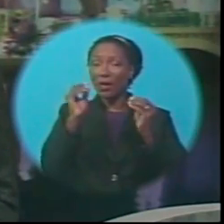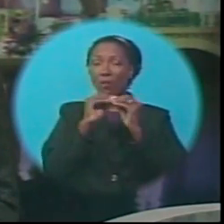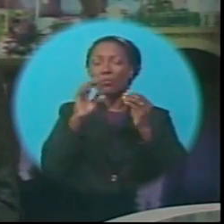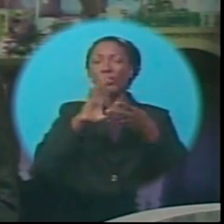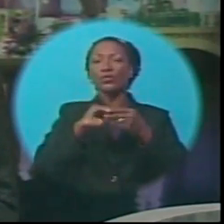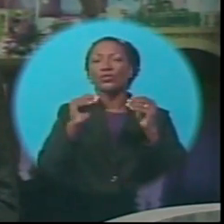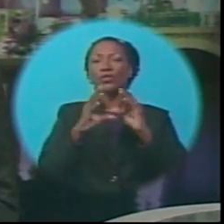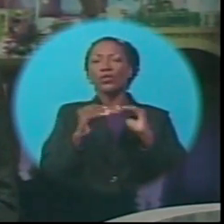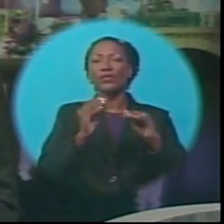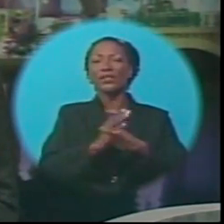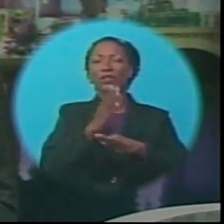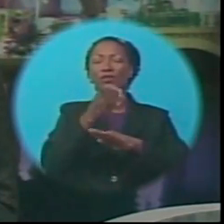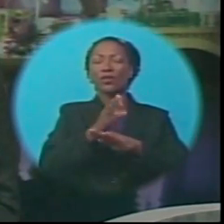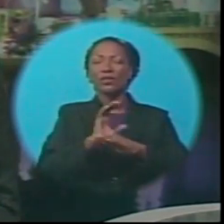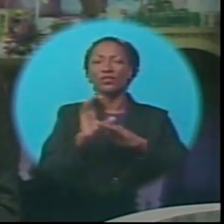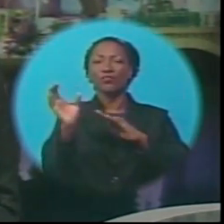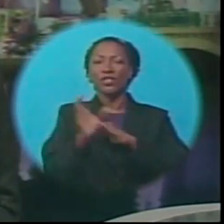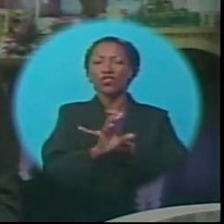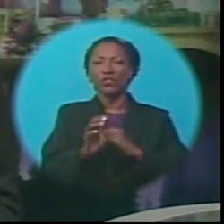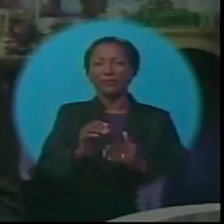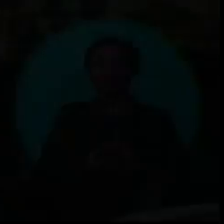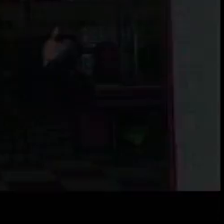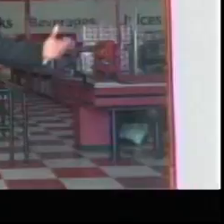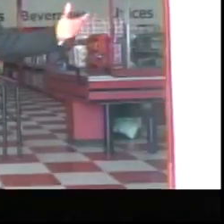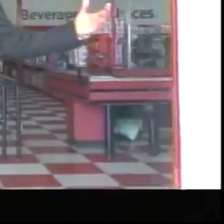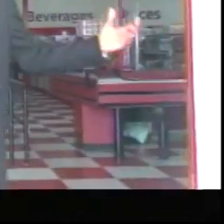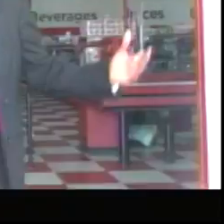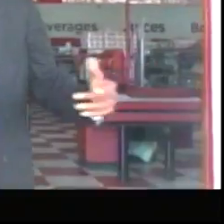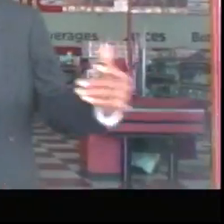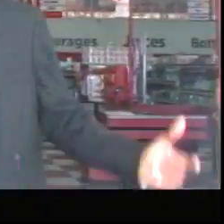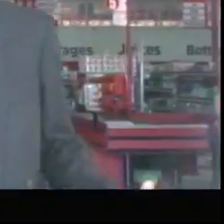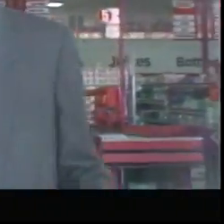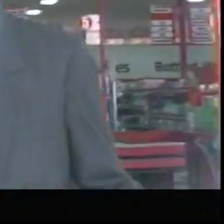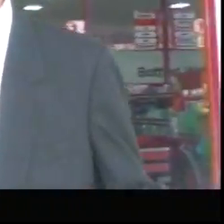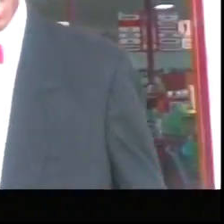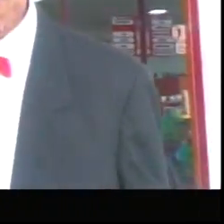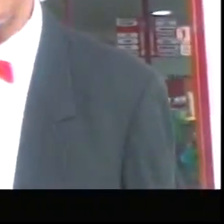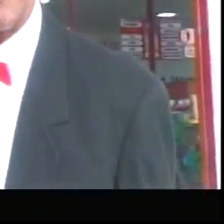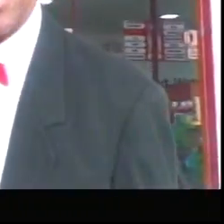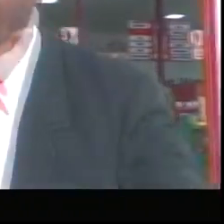making headlines across our region. Stay with us. Peoples, we still just got even